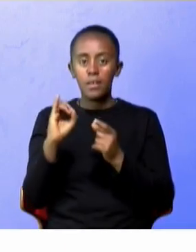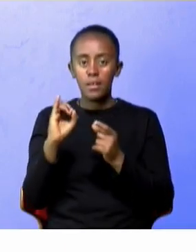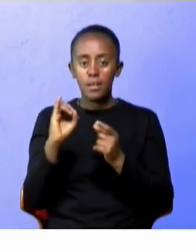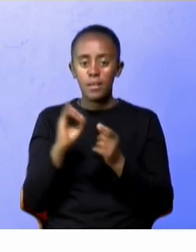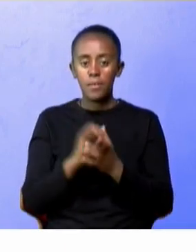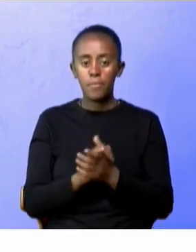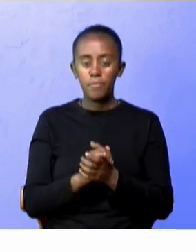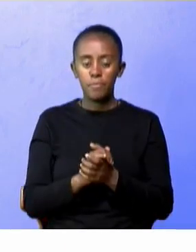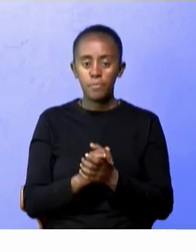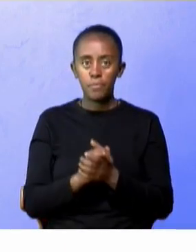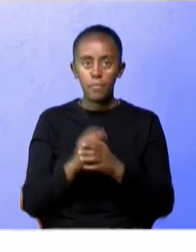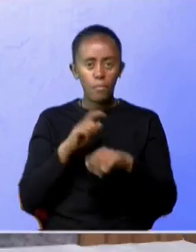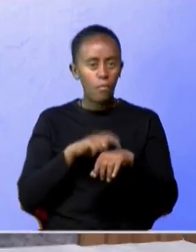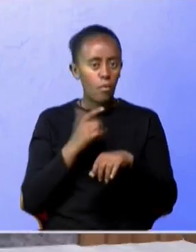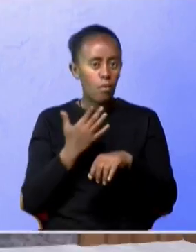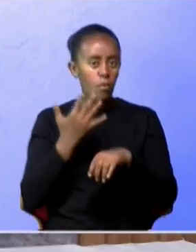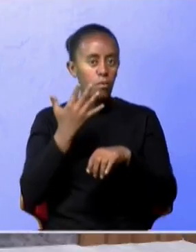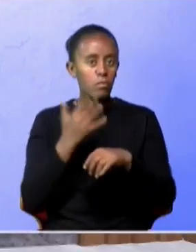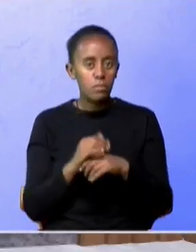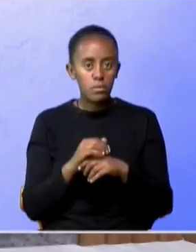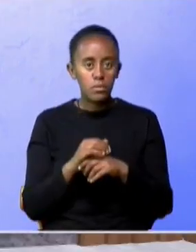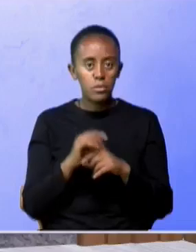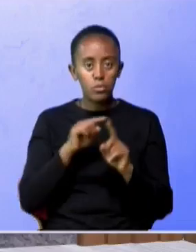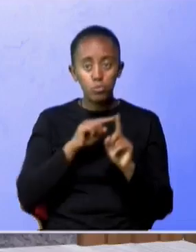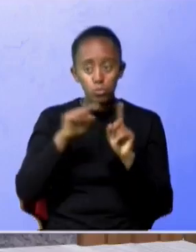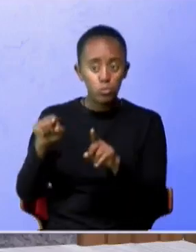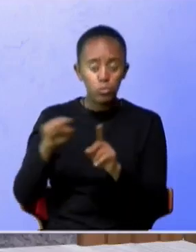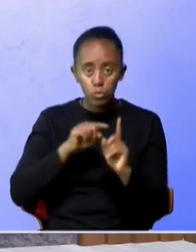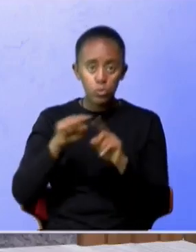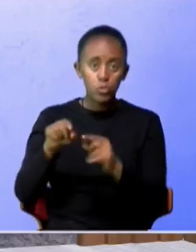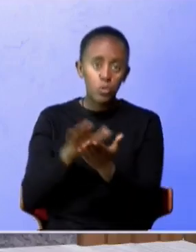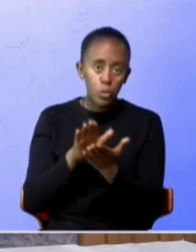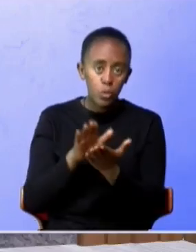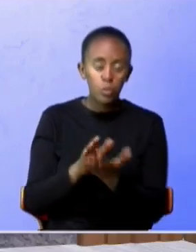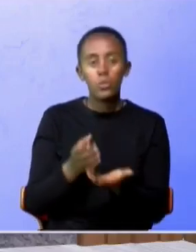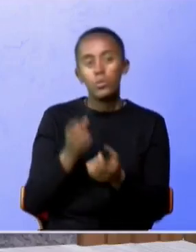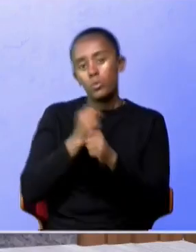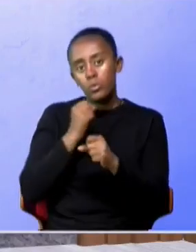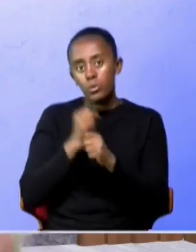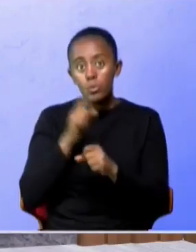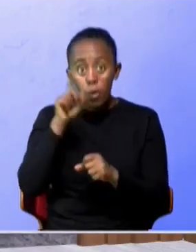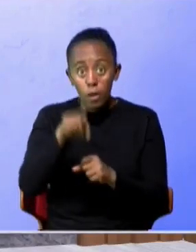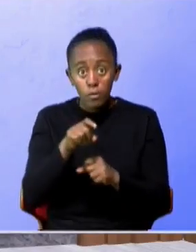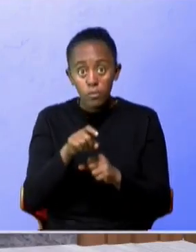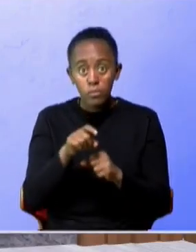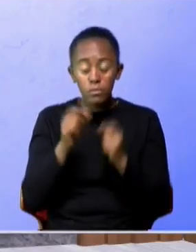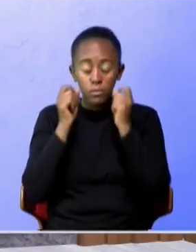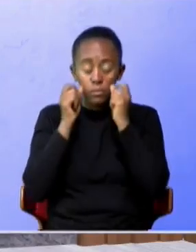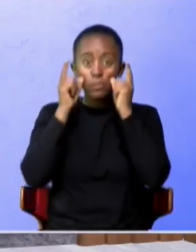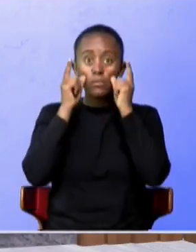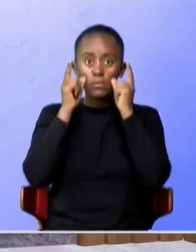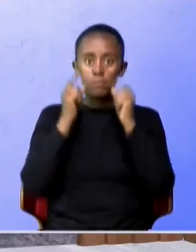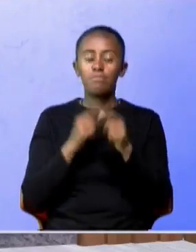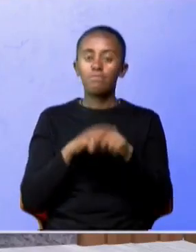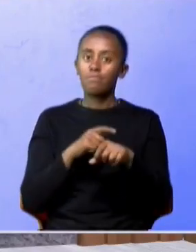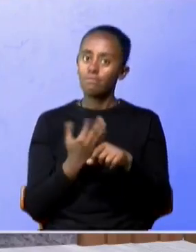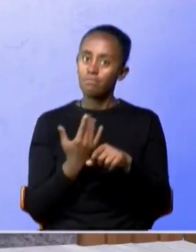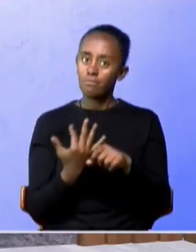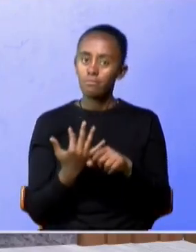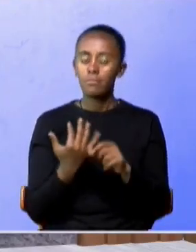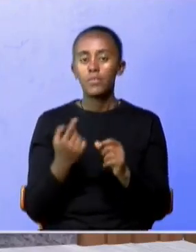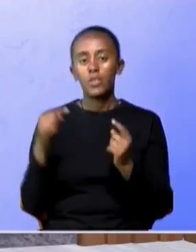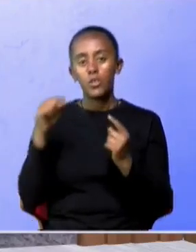up early. So when you go to school or when you go to work, you have to what? Rise up early in the morning